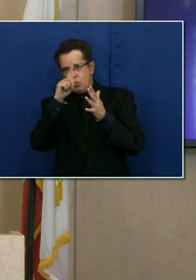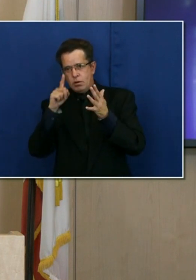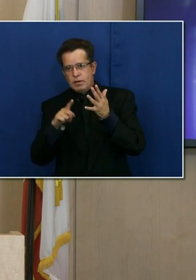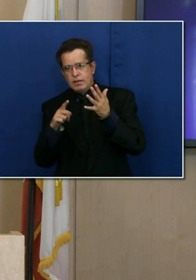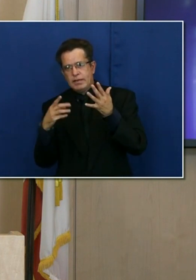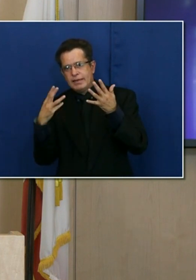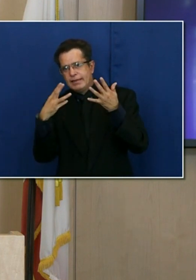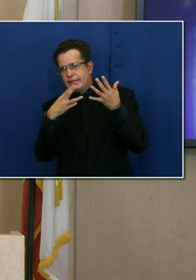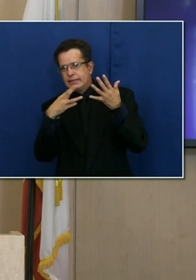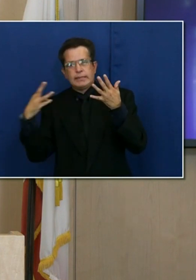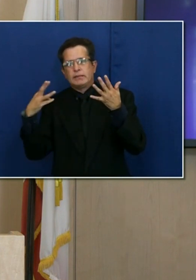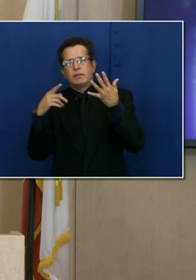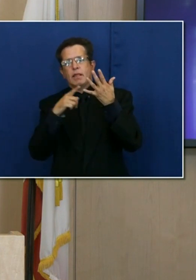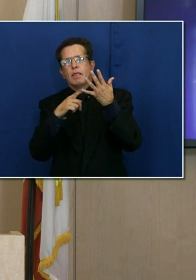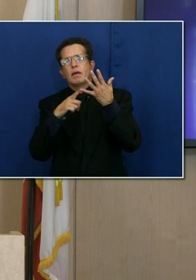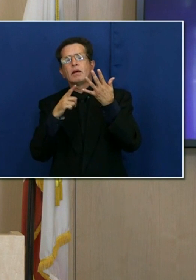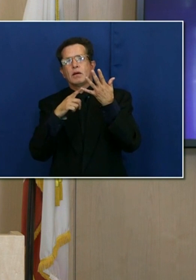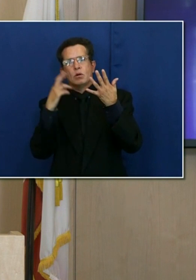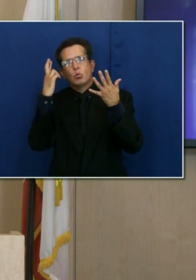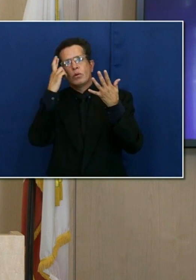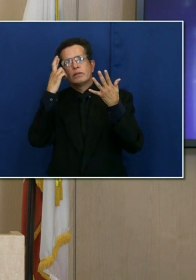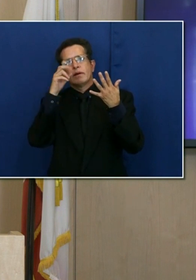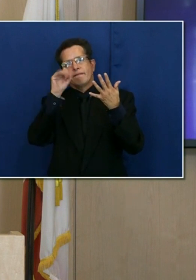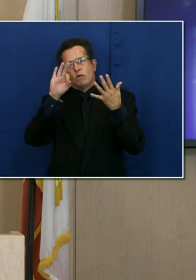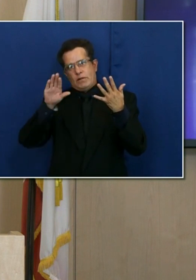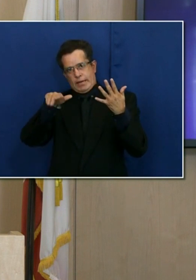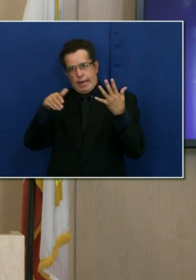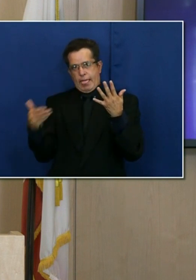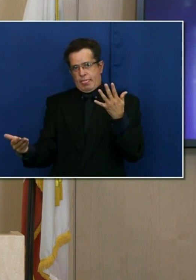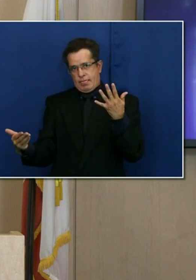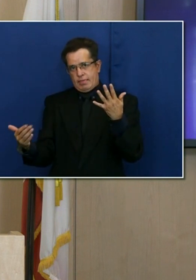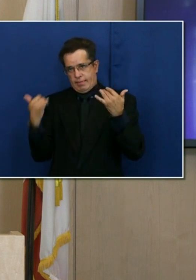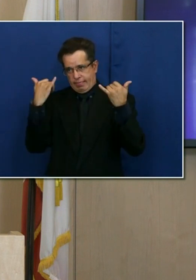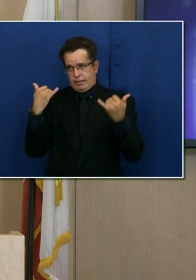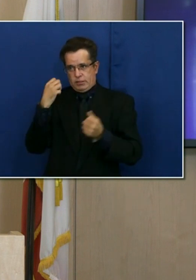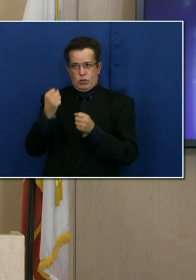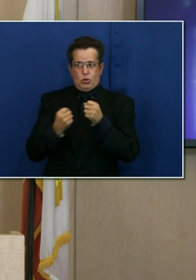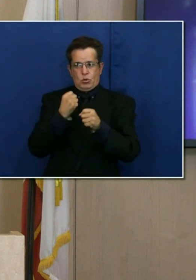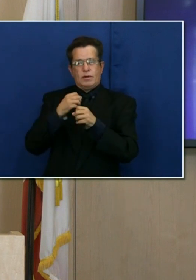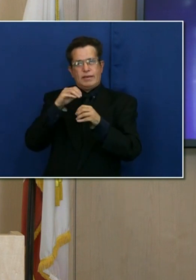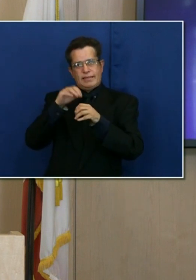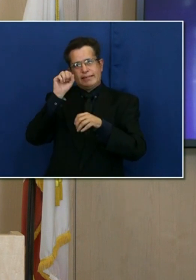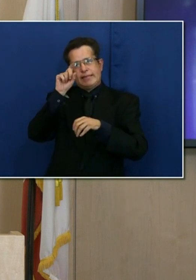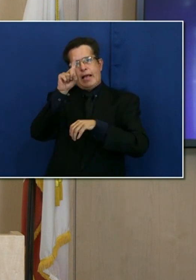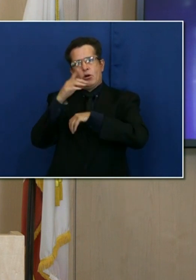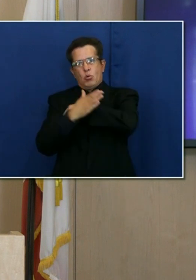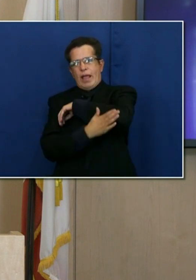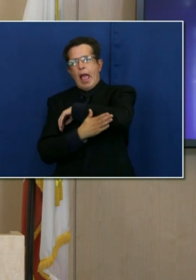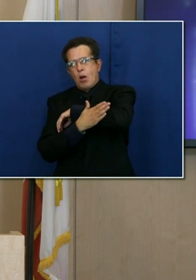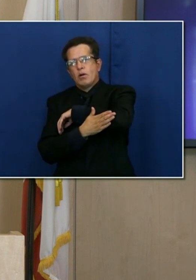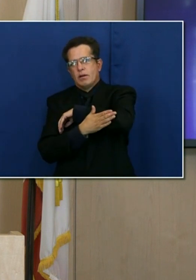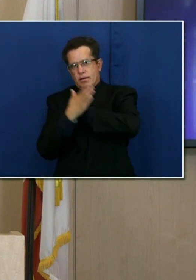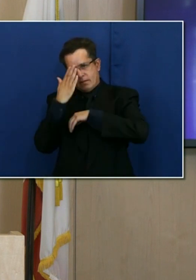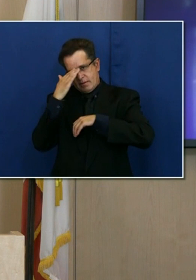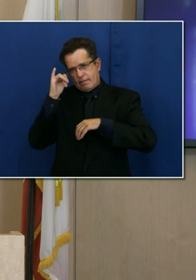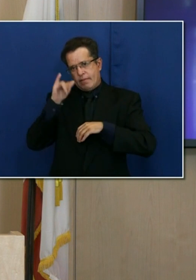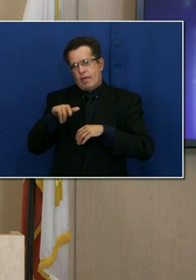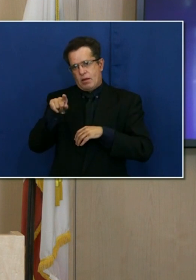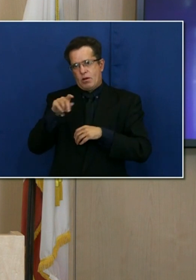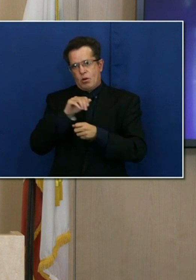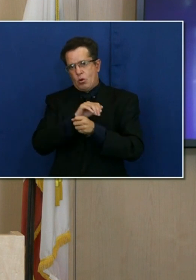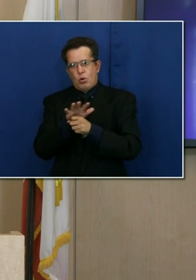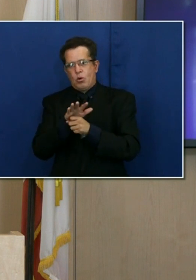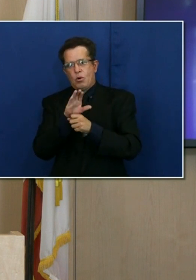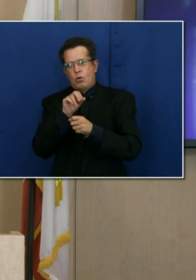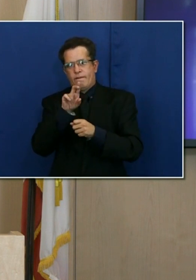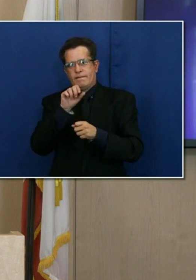The 6th leading cause of death currently this year in San Diego County is, in fact, COVID-19. It's just